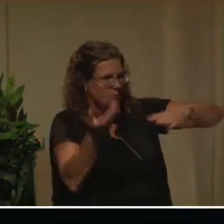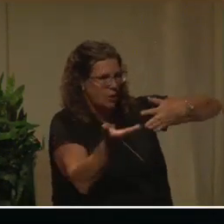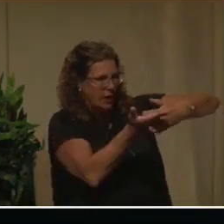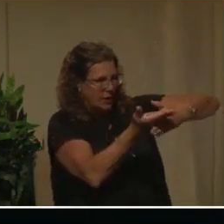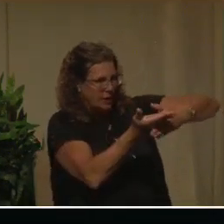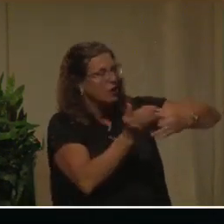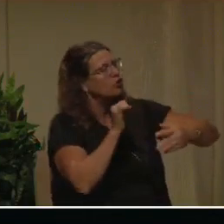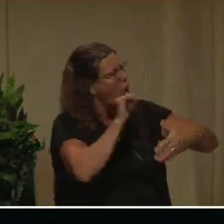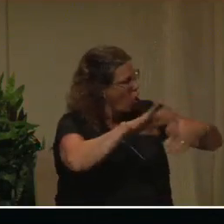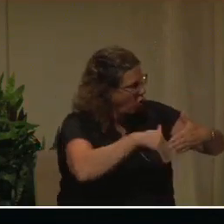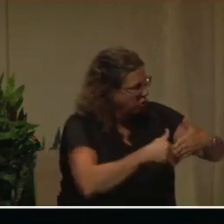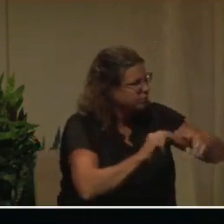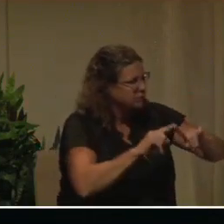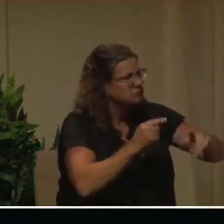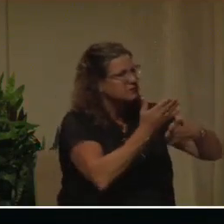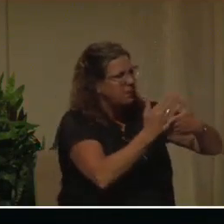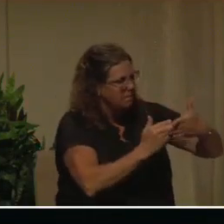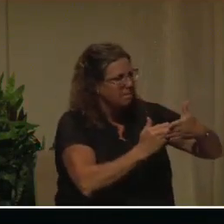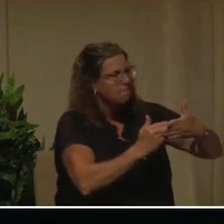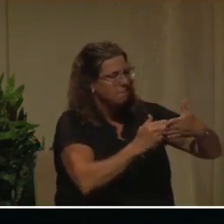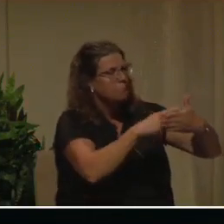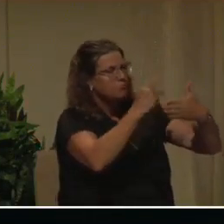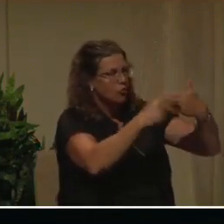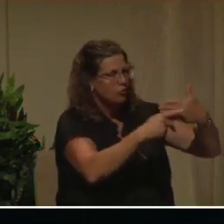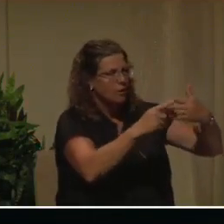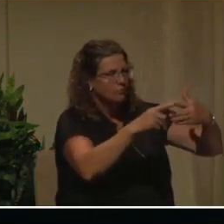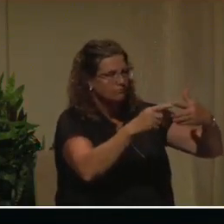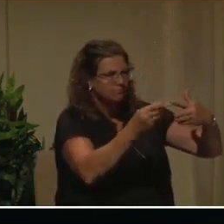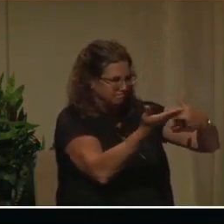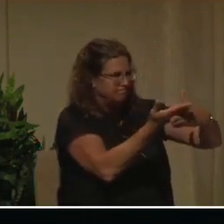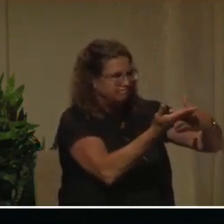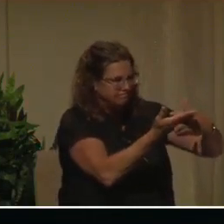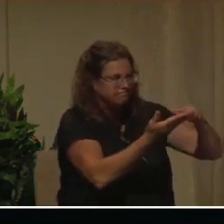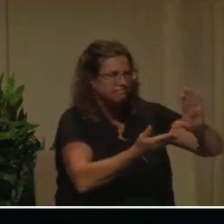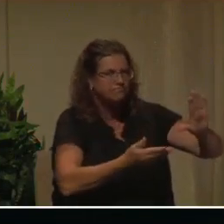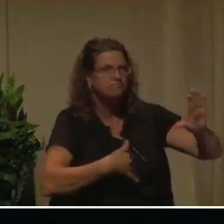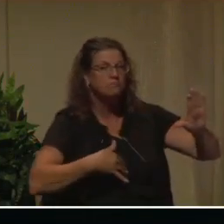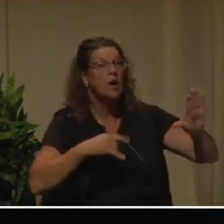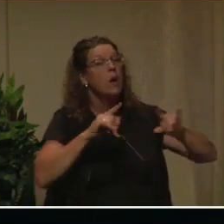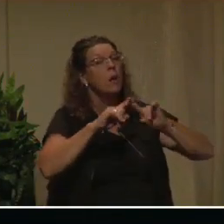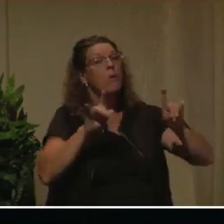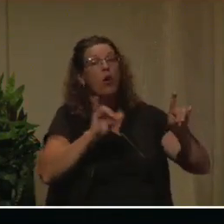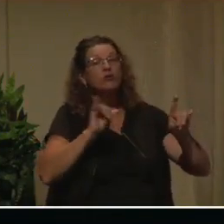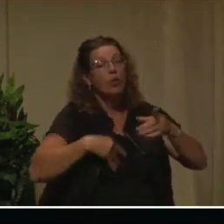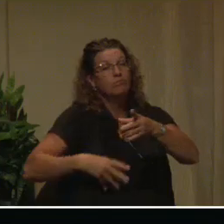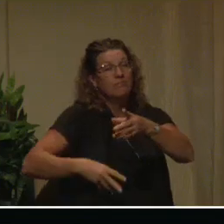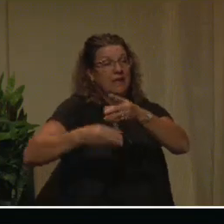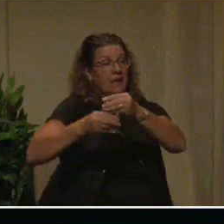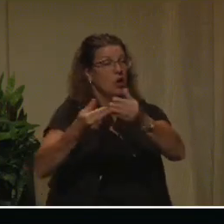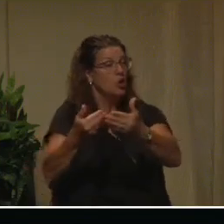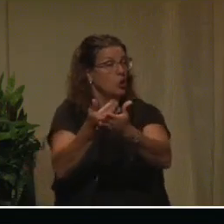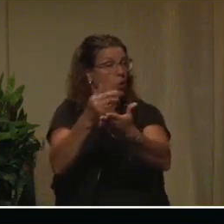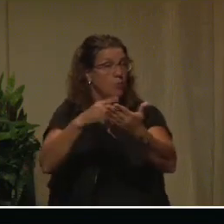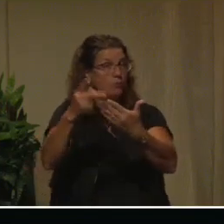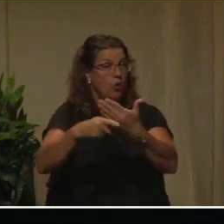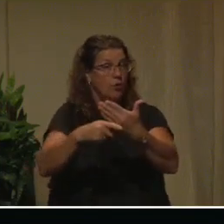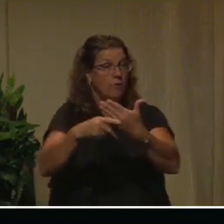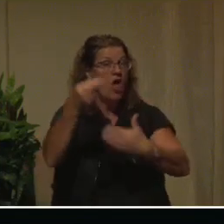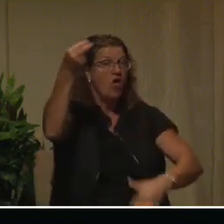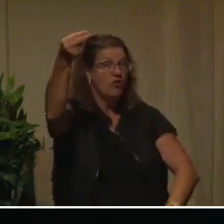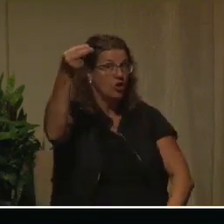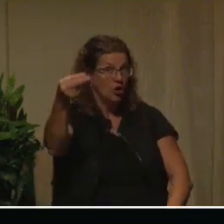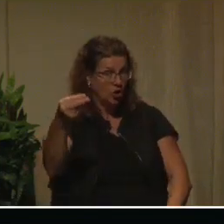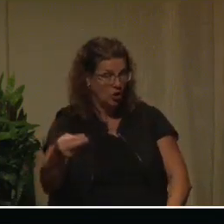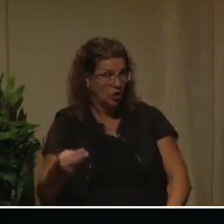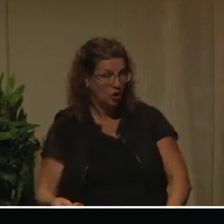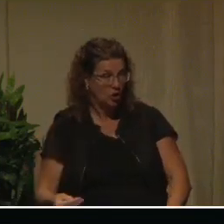them. But we also are doing new things. And so every Thursday through July and August,